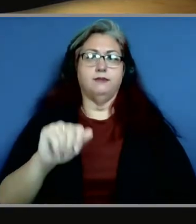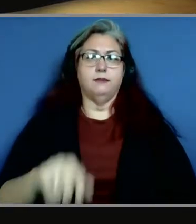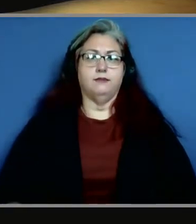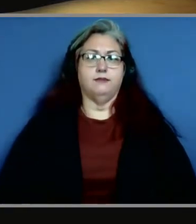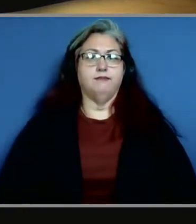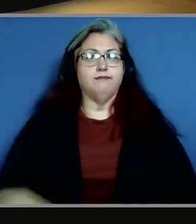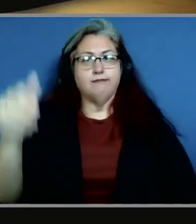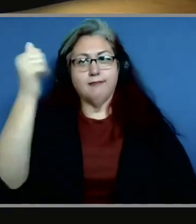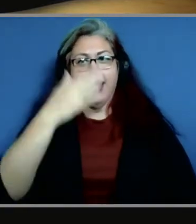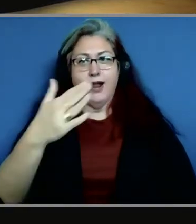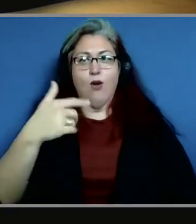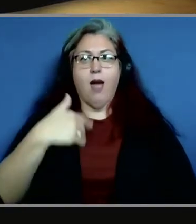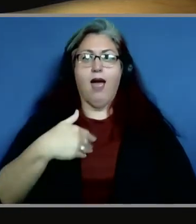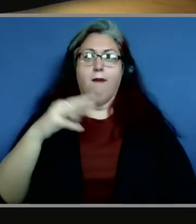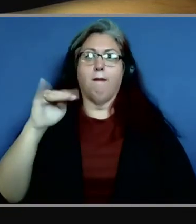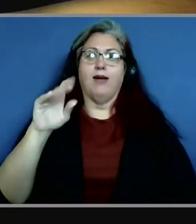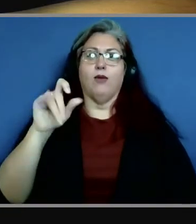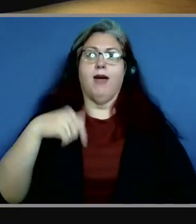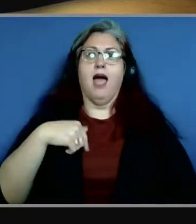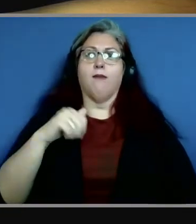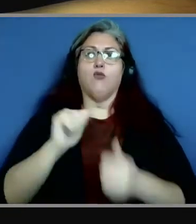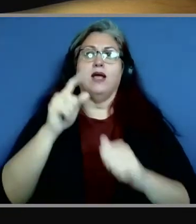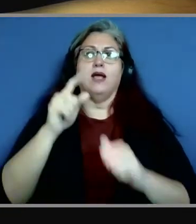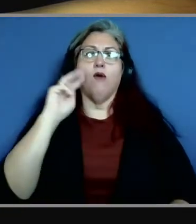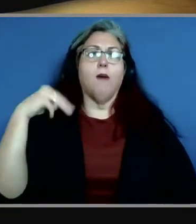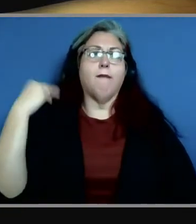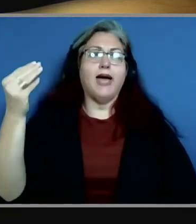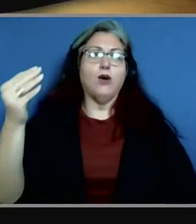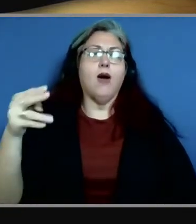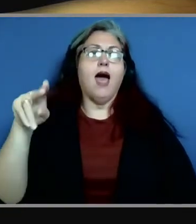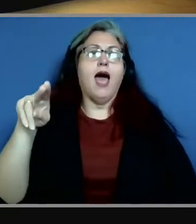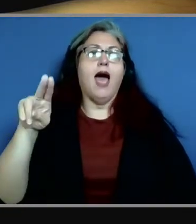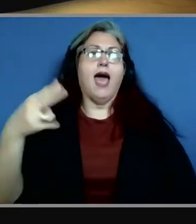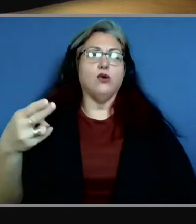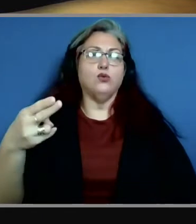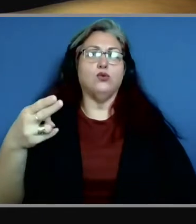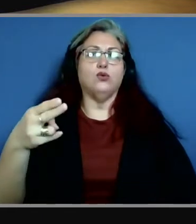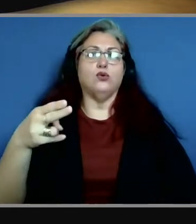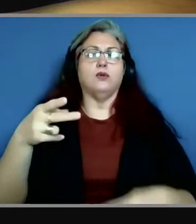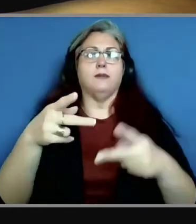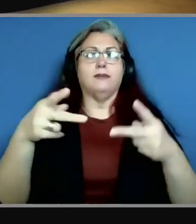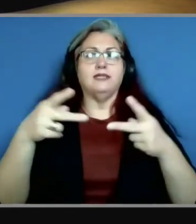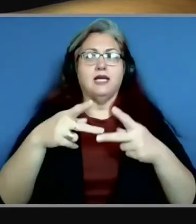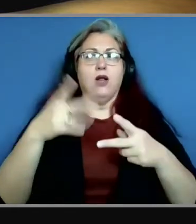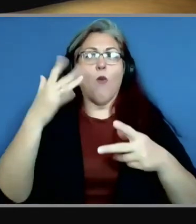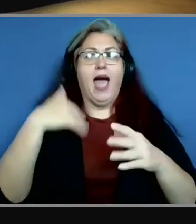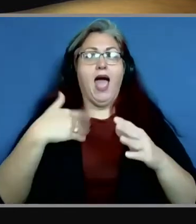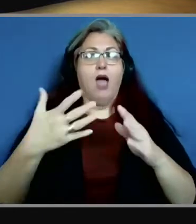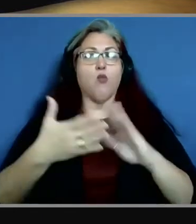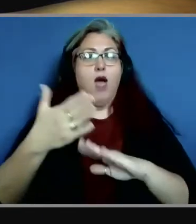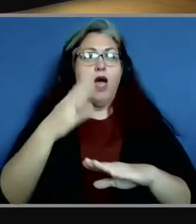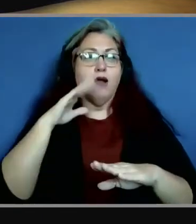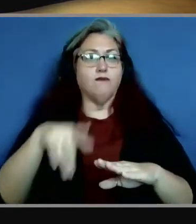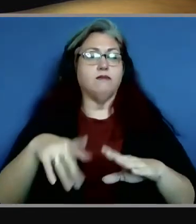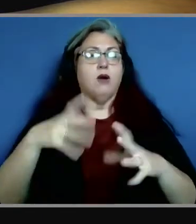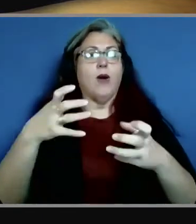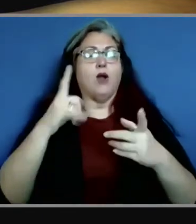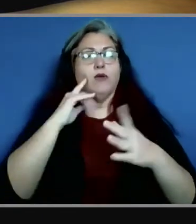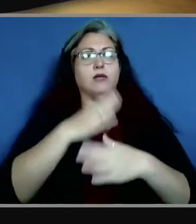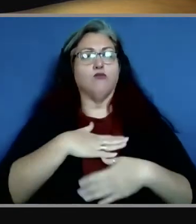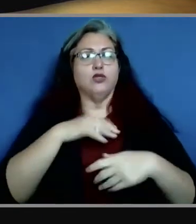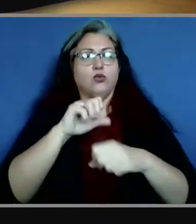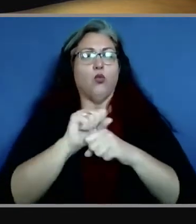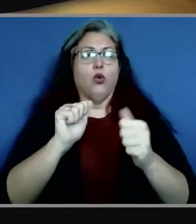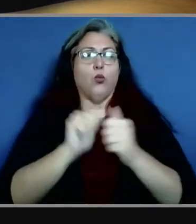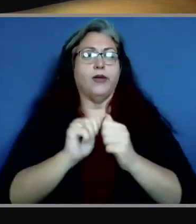Hello, everyone. I'm Mike Molina, running for the Makawao Haiku Paia seat. And the reason I'm running for office again is I appreciate working with our